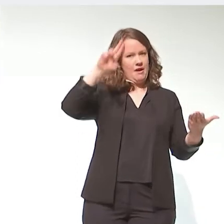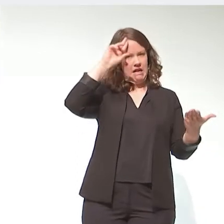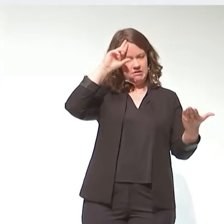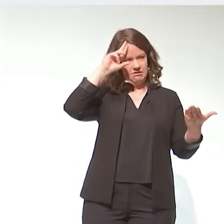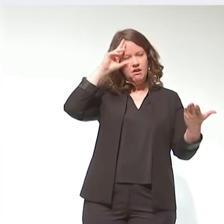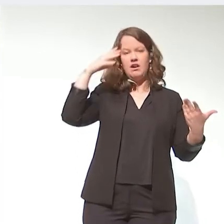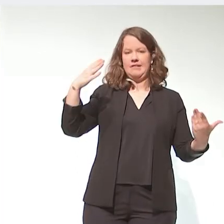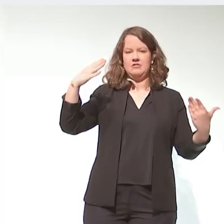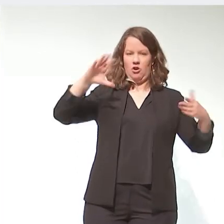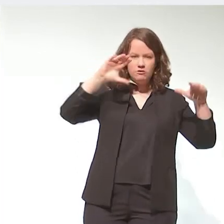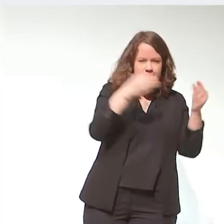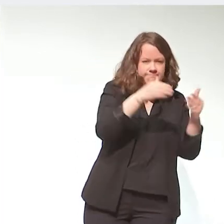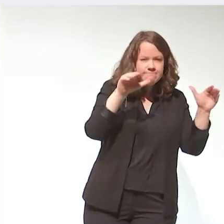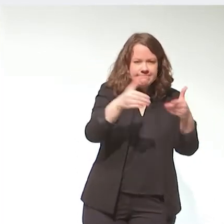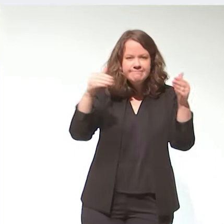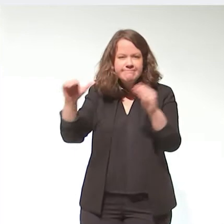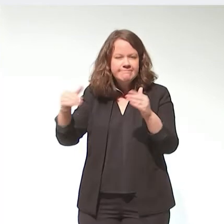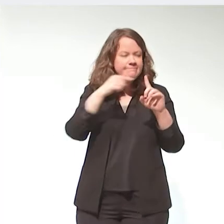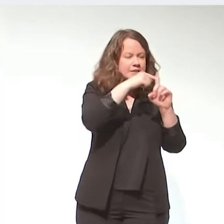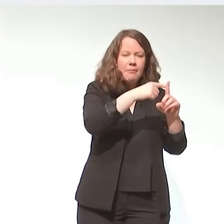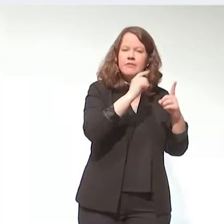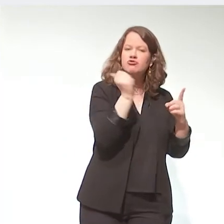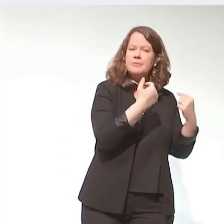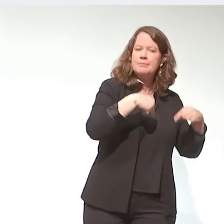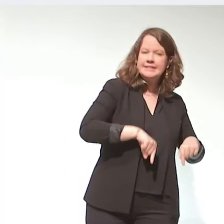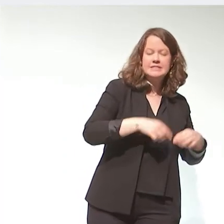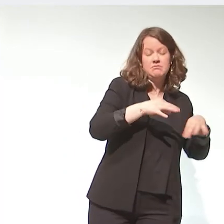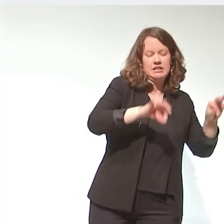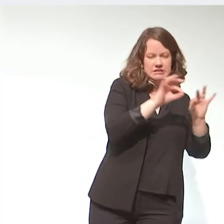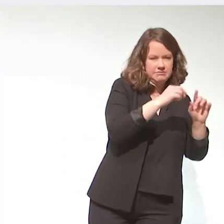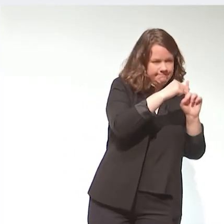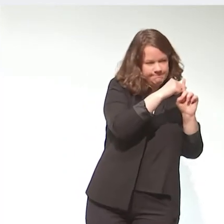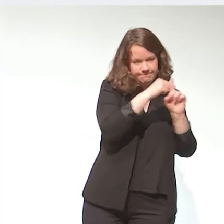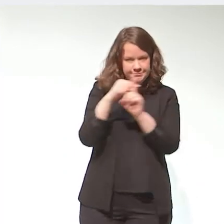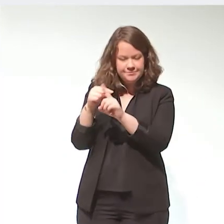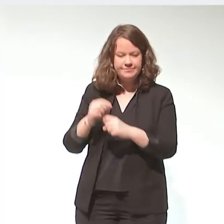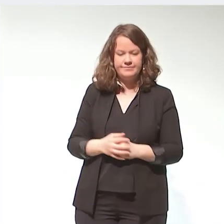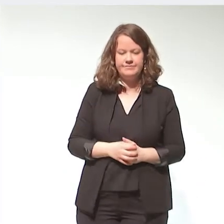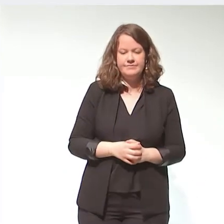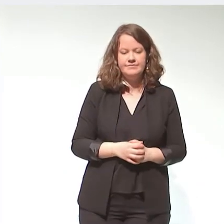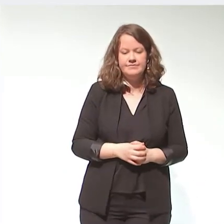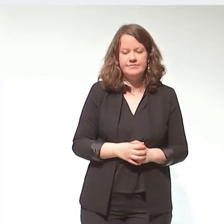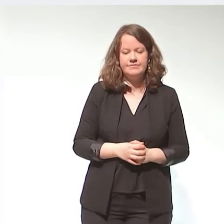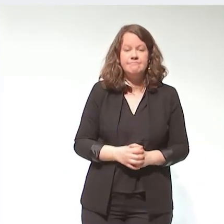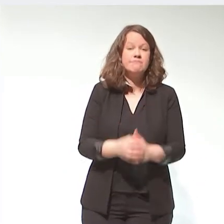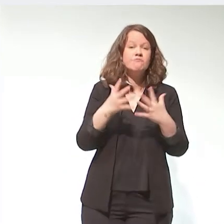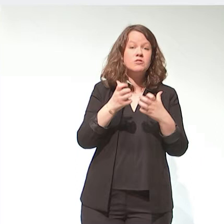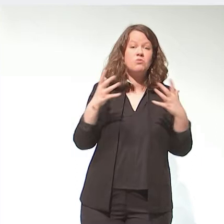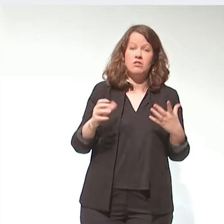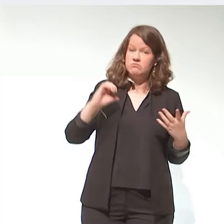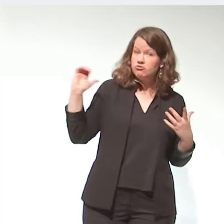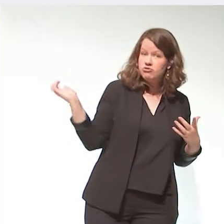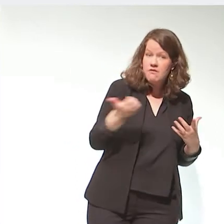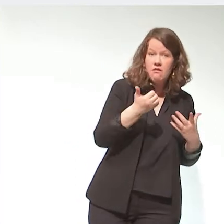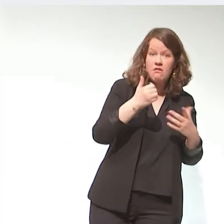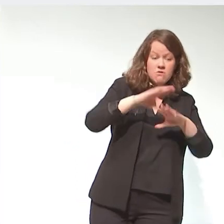After the common European vision, let's hear about the situation in the various countries,